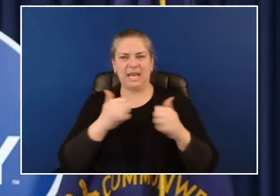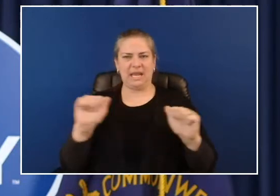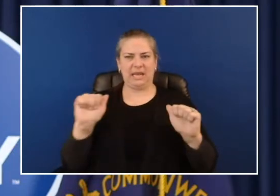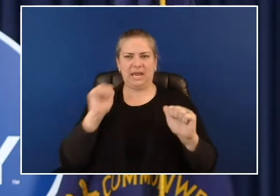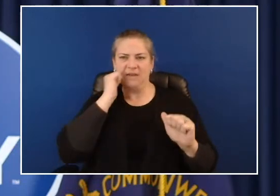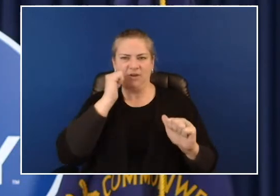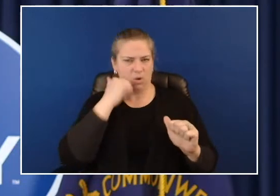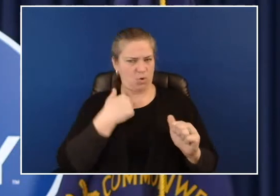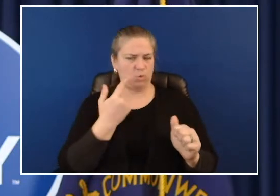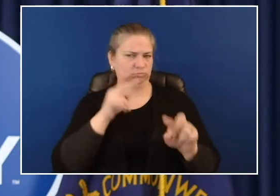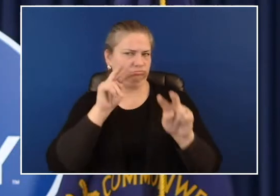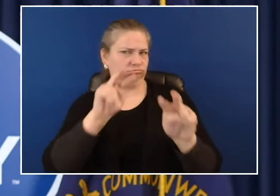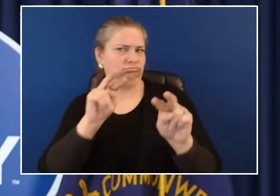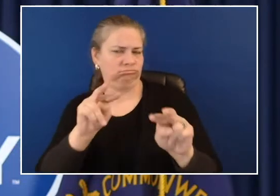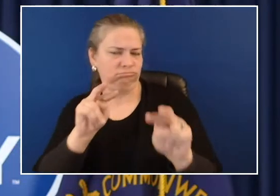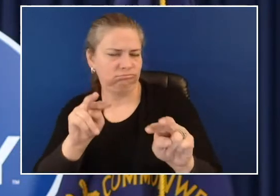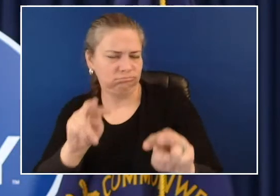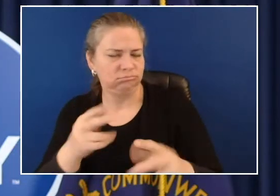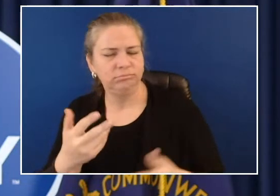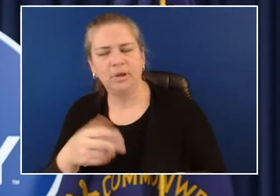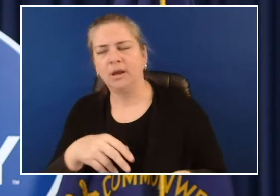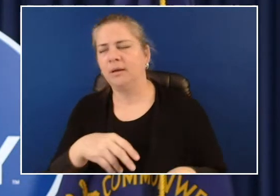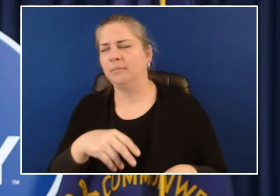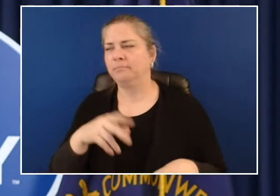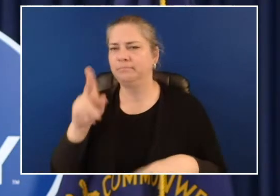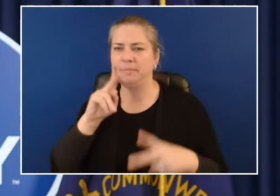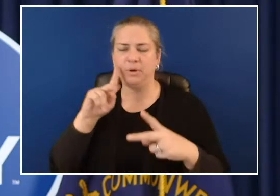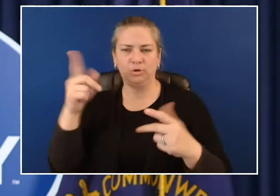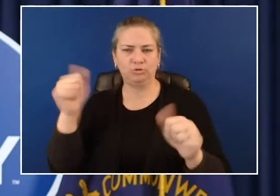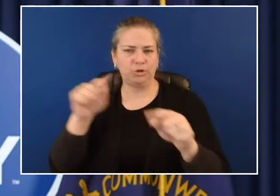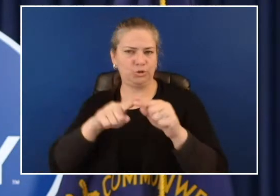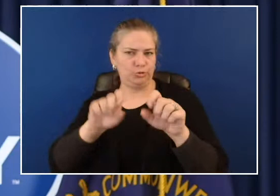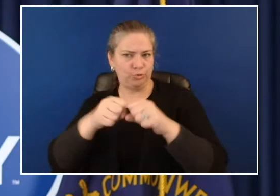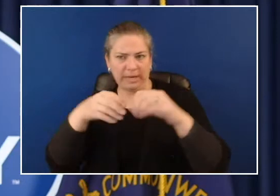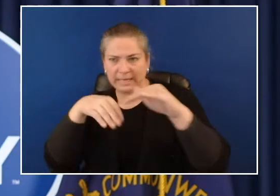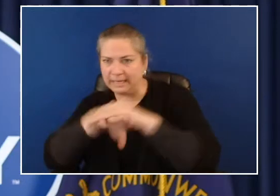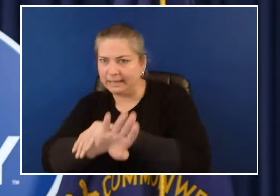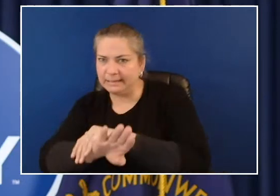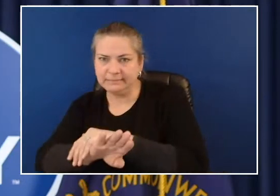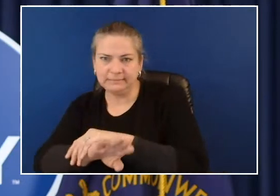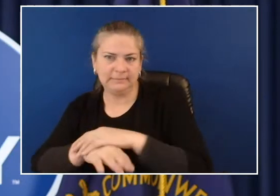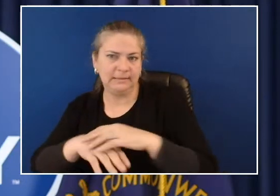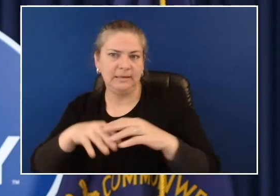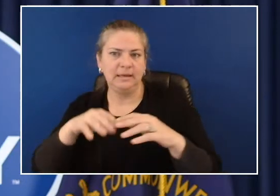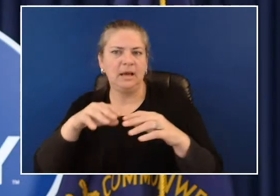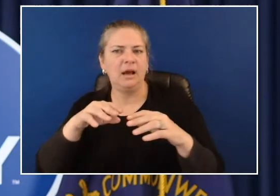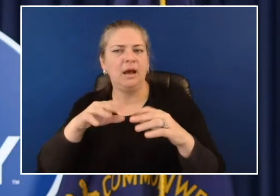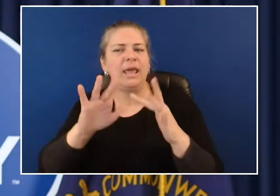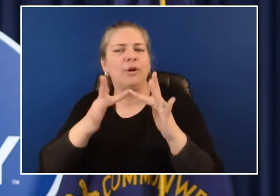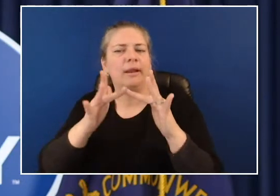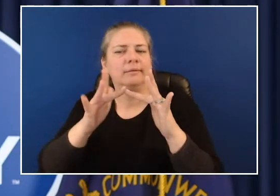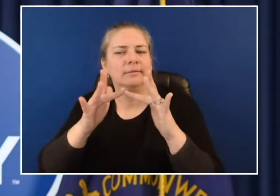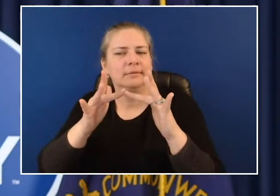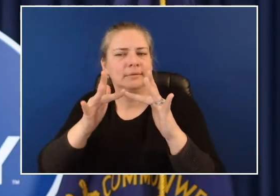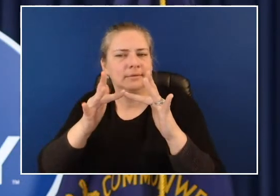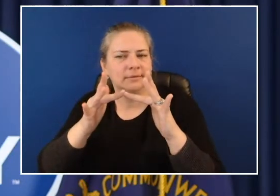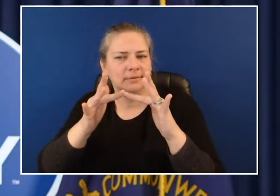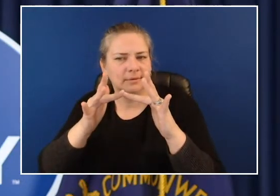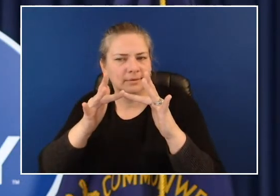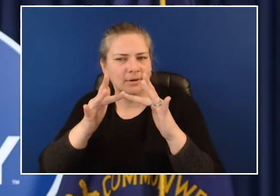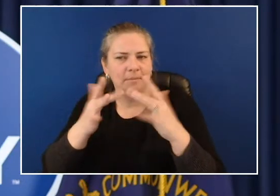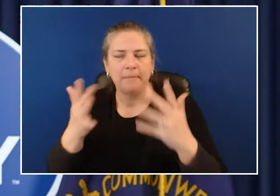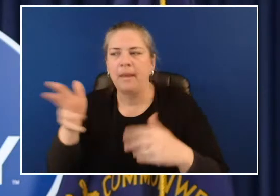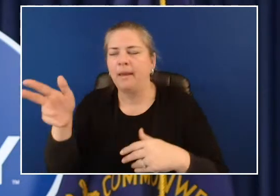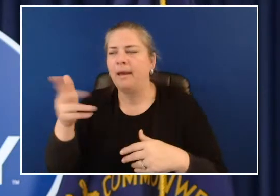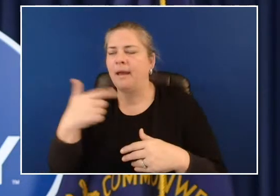either try to get into, and/or it can occur by mistake or by a bug or a glitch in the system.